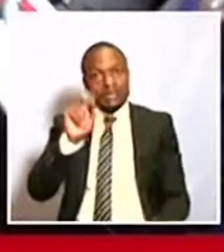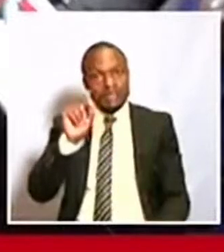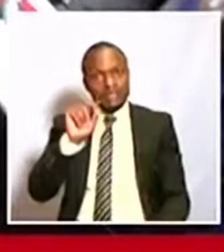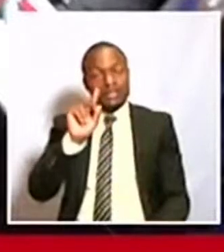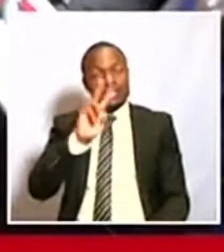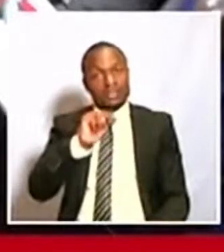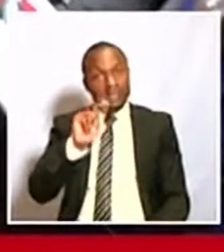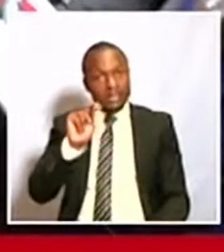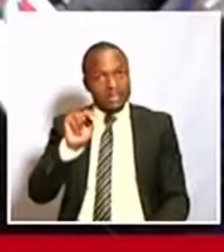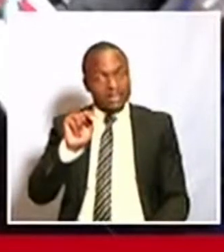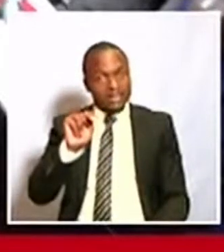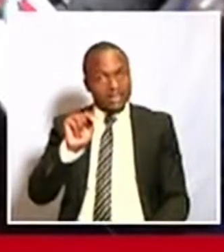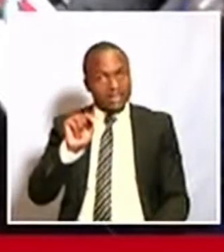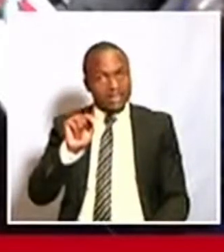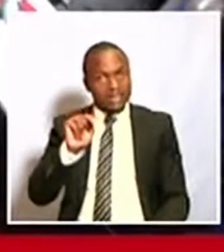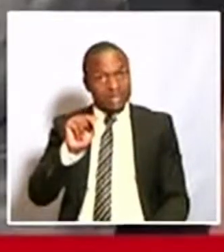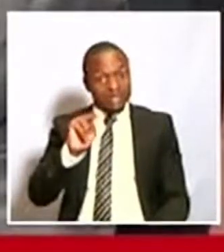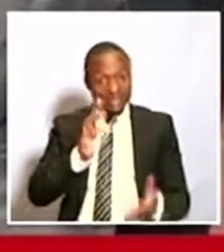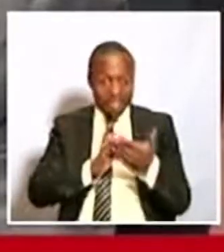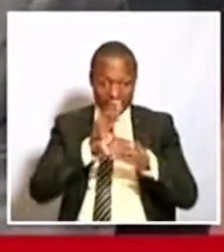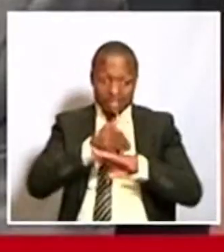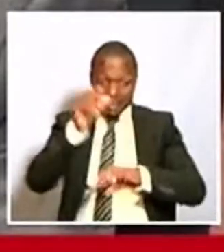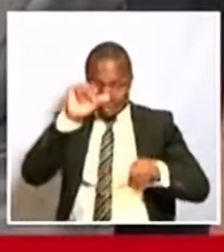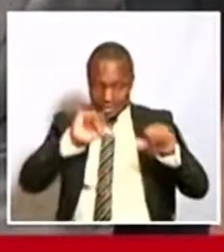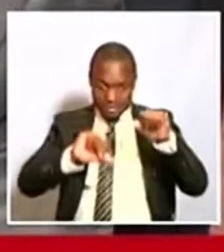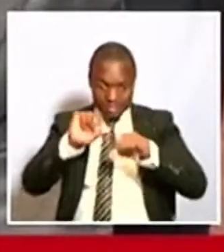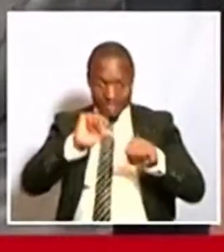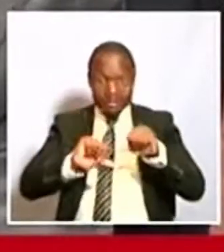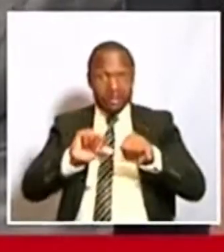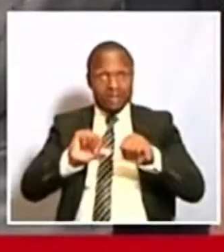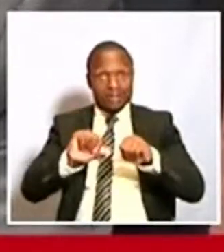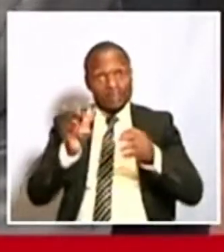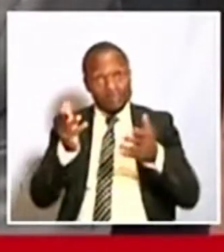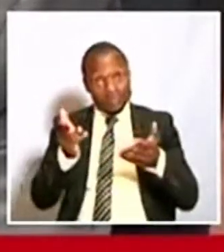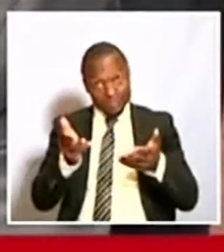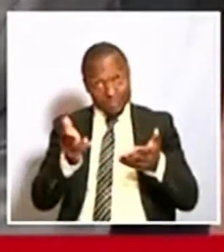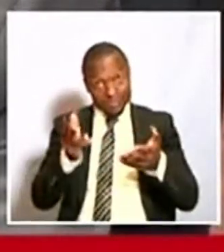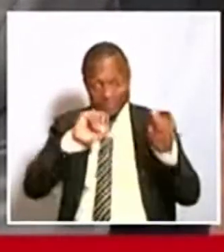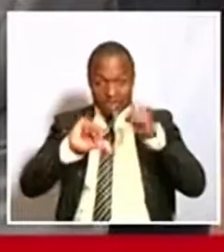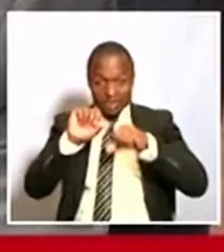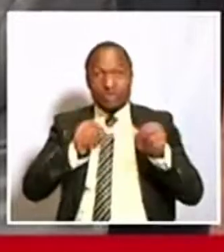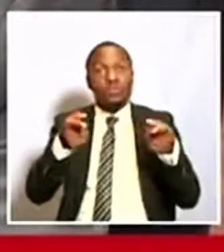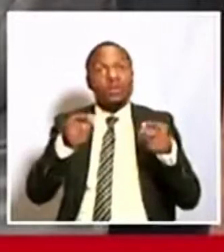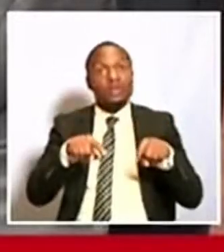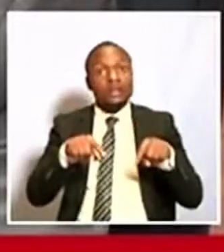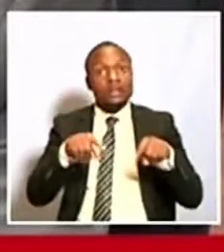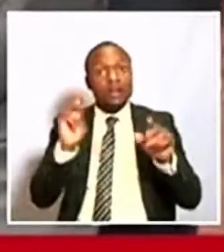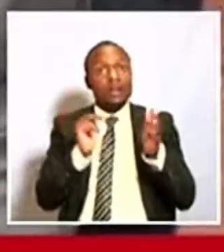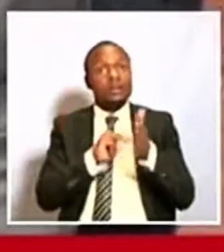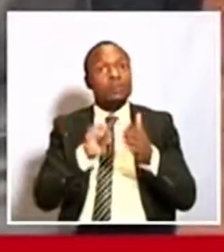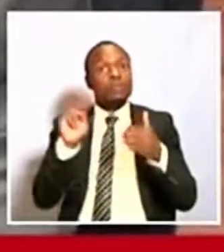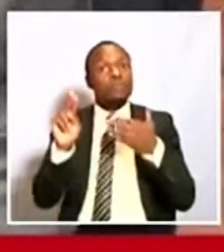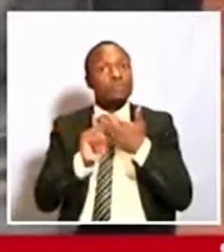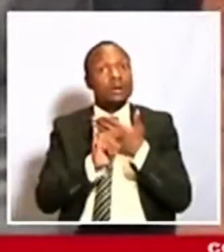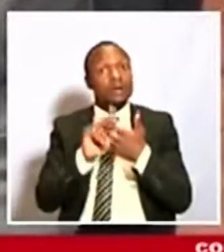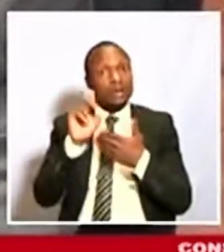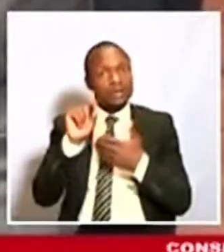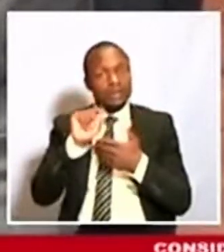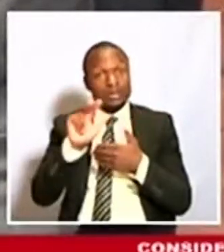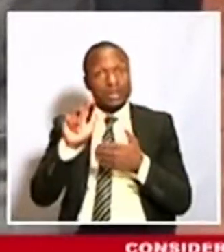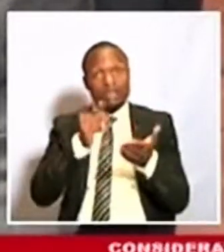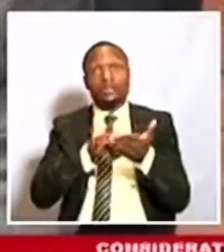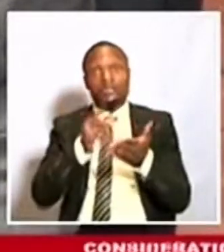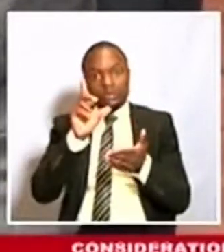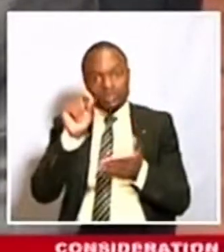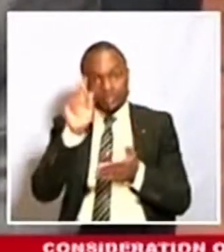presume. This is after the audit, is it? Audit was when? March 2020. Oh, this was